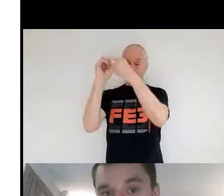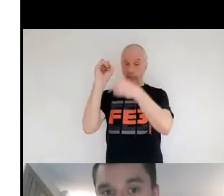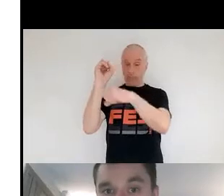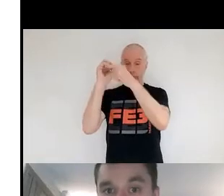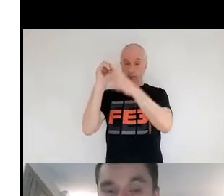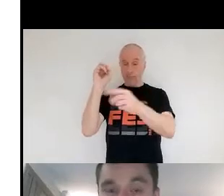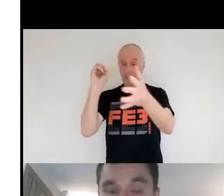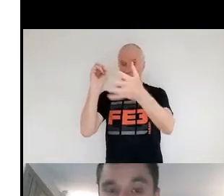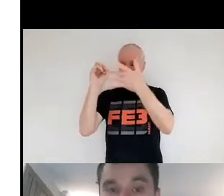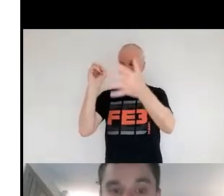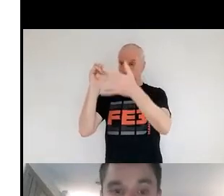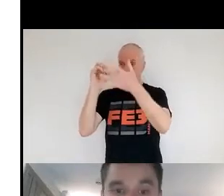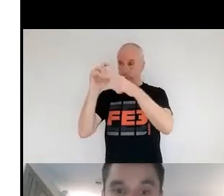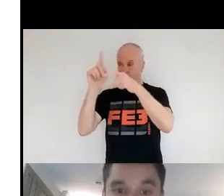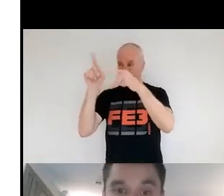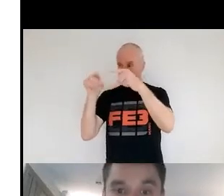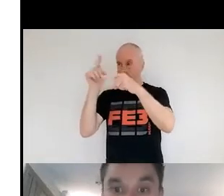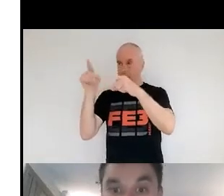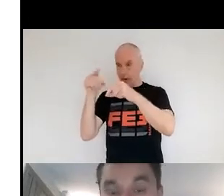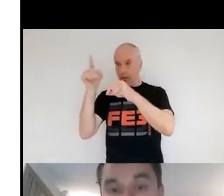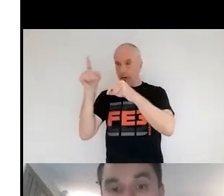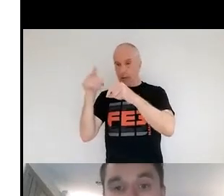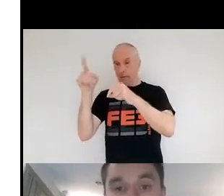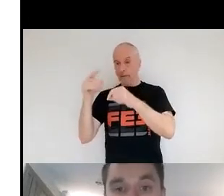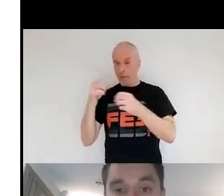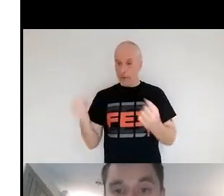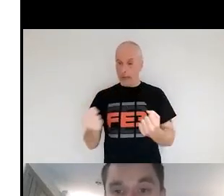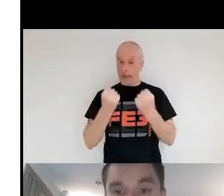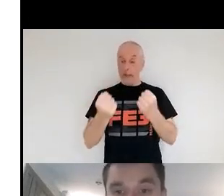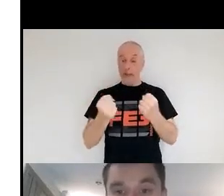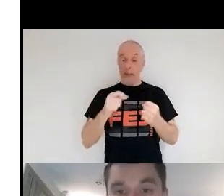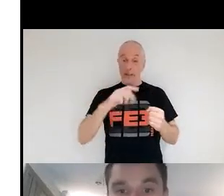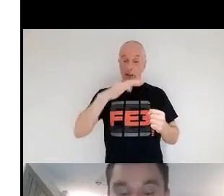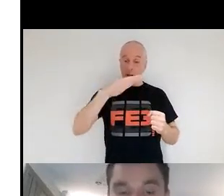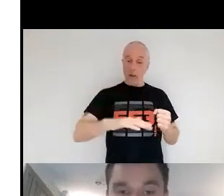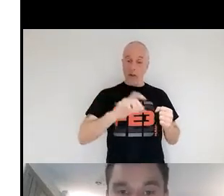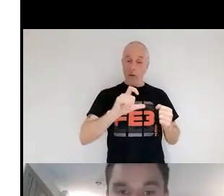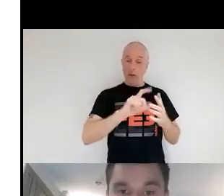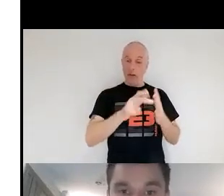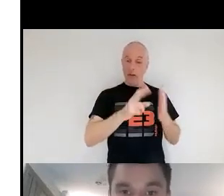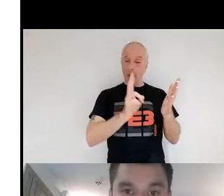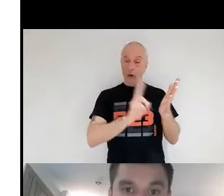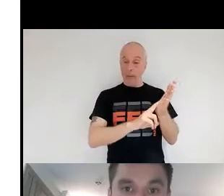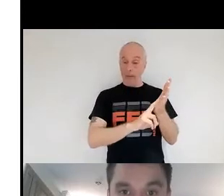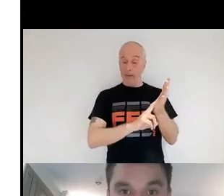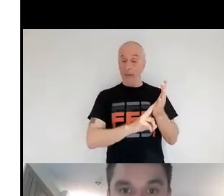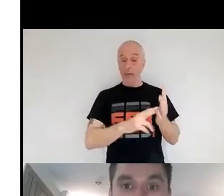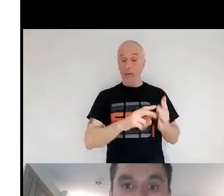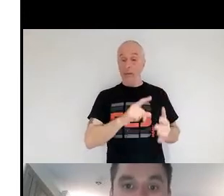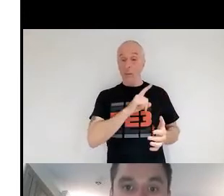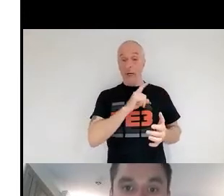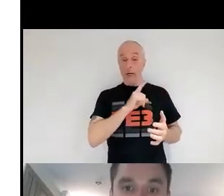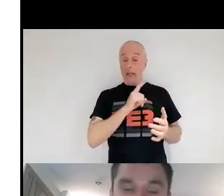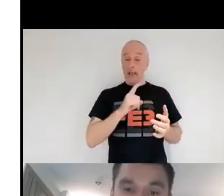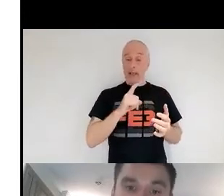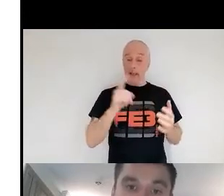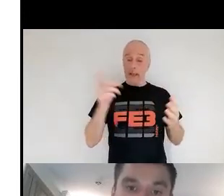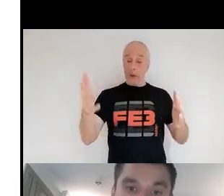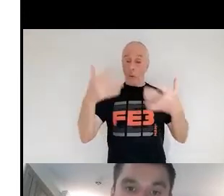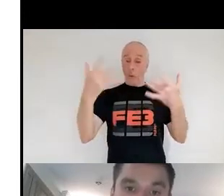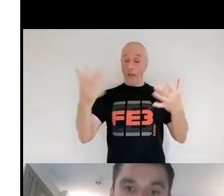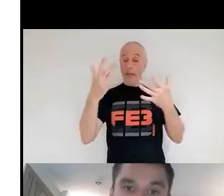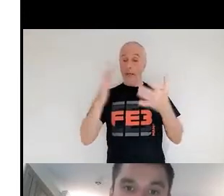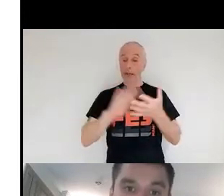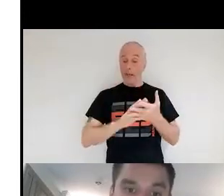technology that the UK has deployed. And the reason why that could get off the ground is because there was